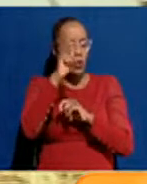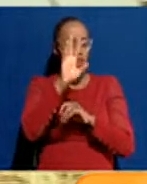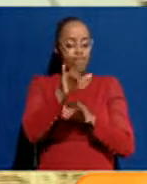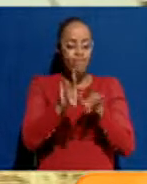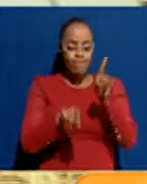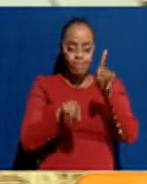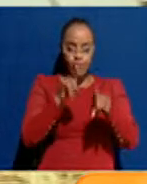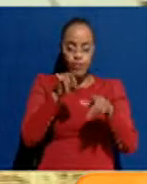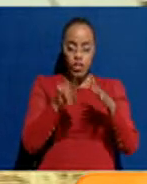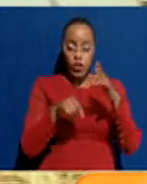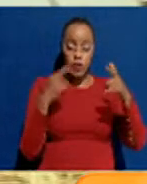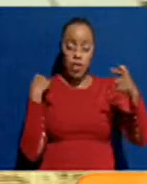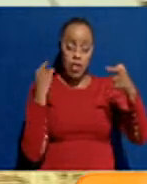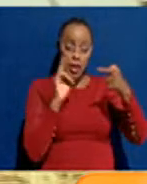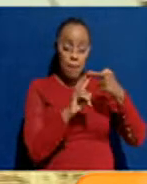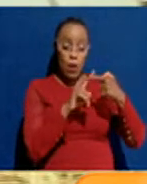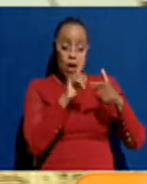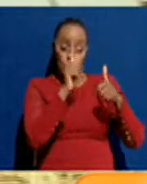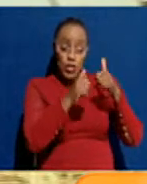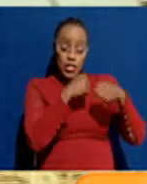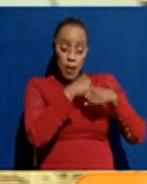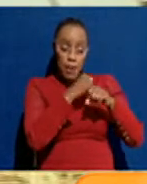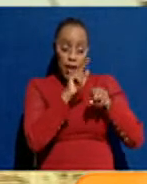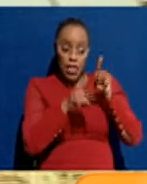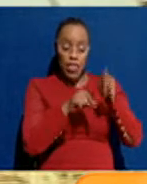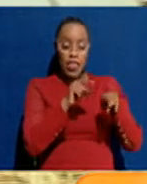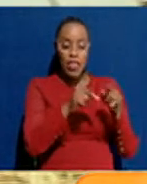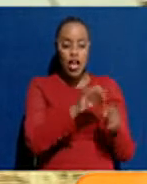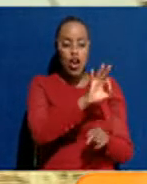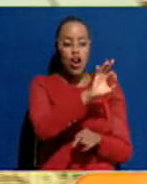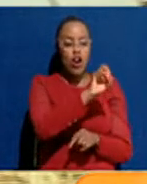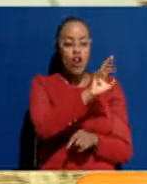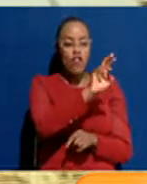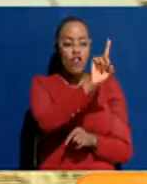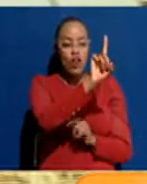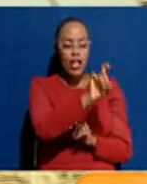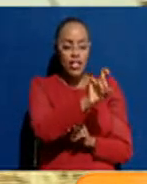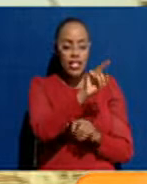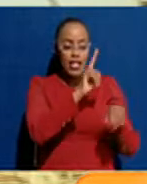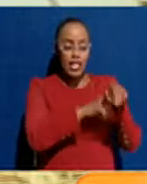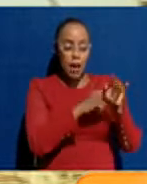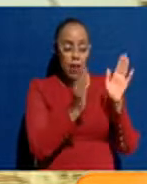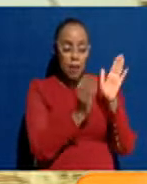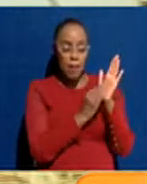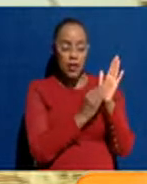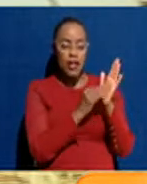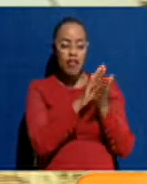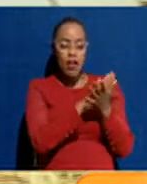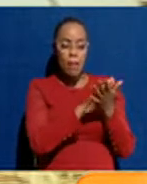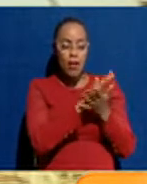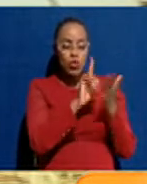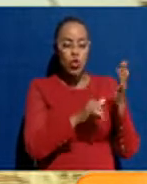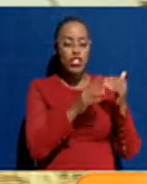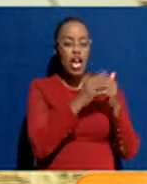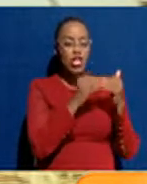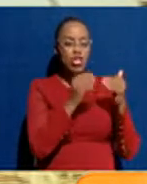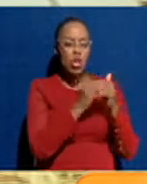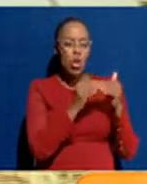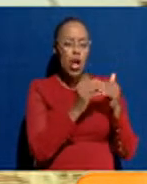variables? One of the variables is the Forex. When that tariff was set, it was based on a dollar rate